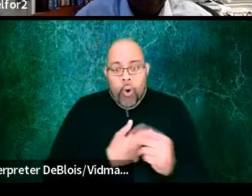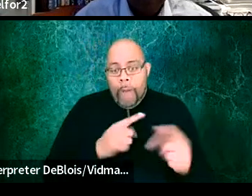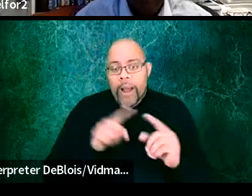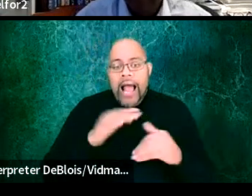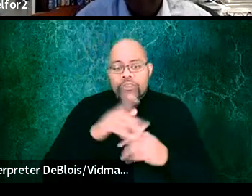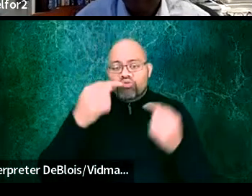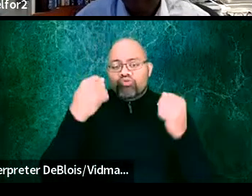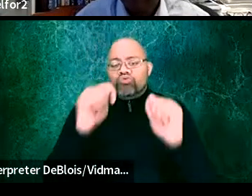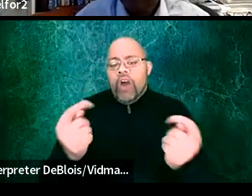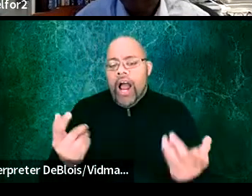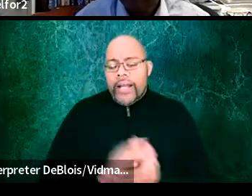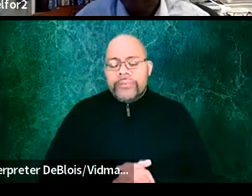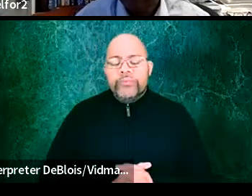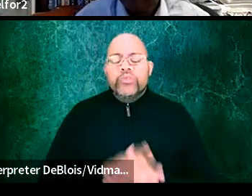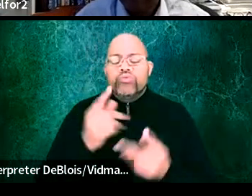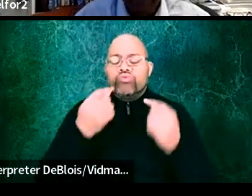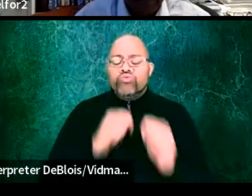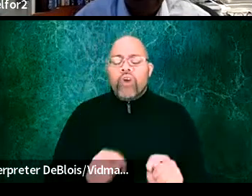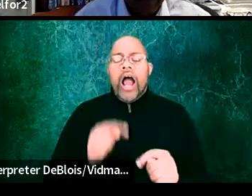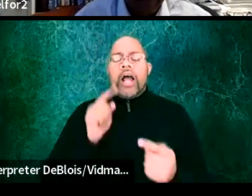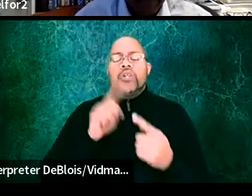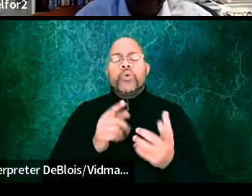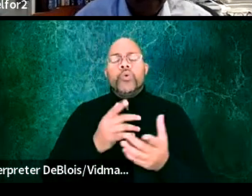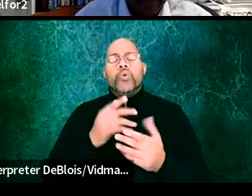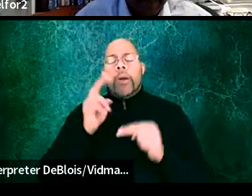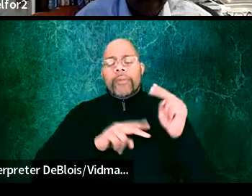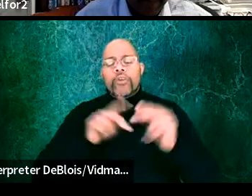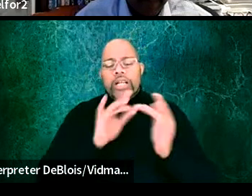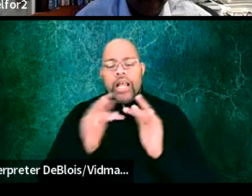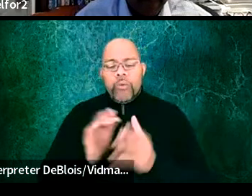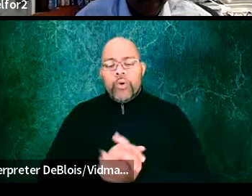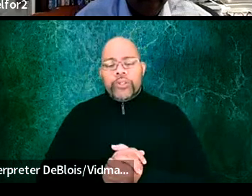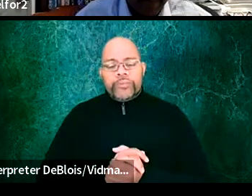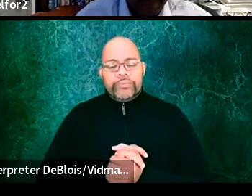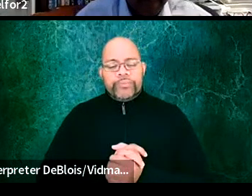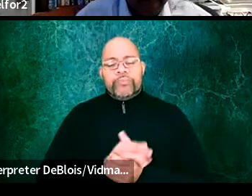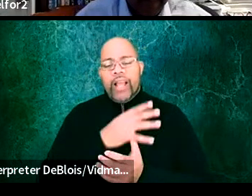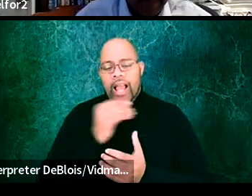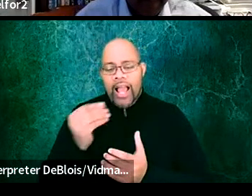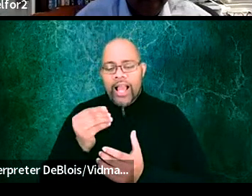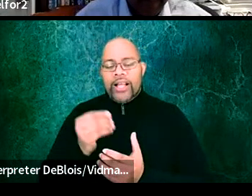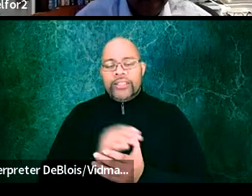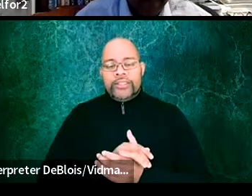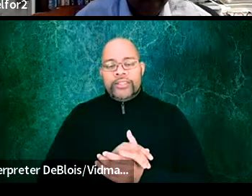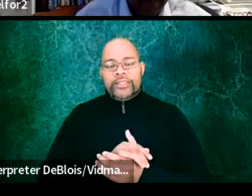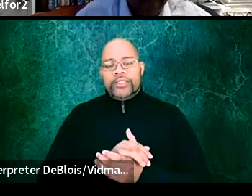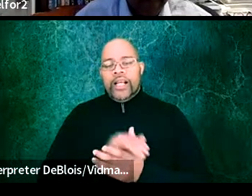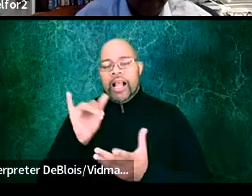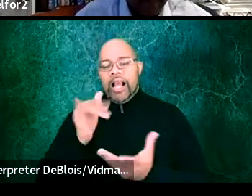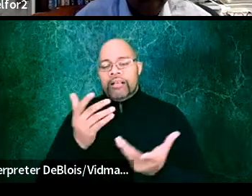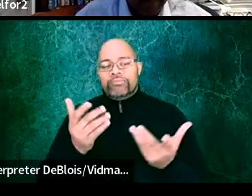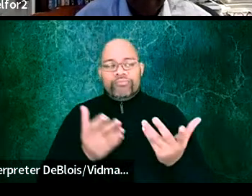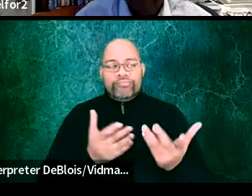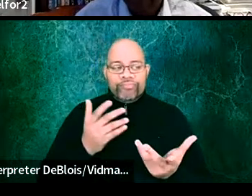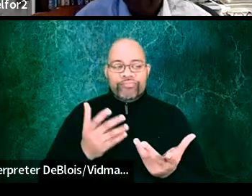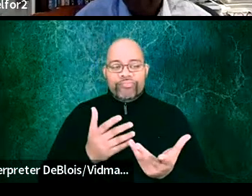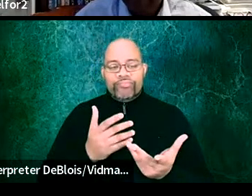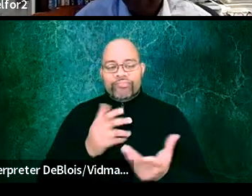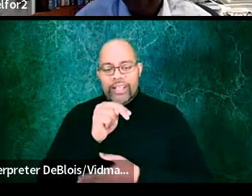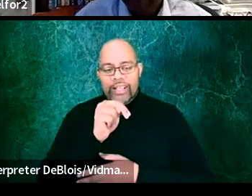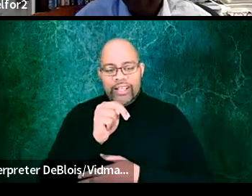least you tried. So you're trying to, build your networks. And, like not